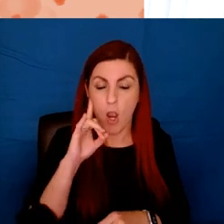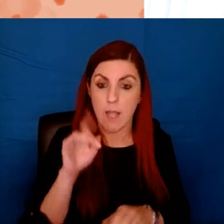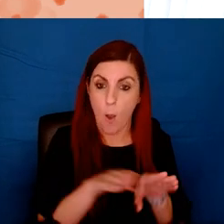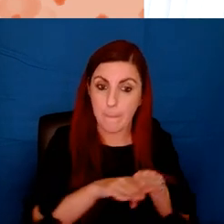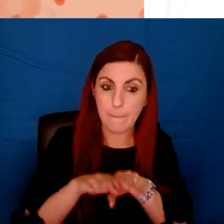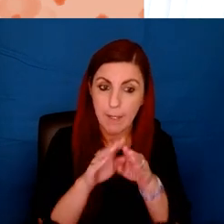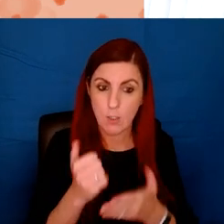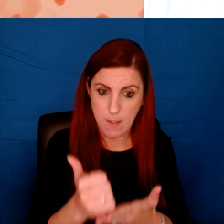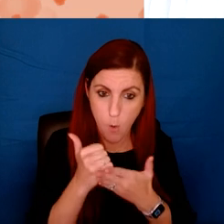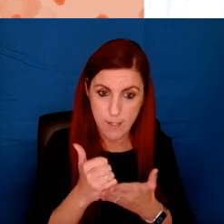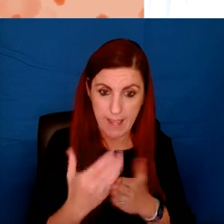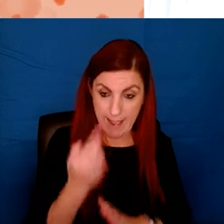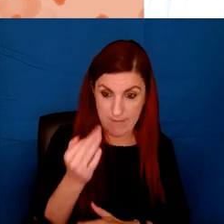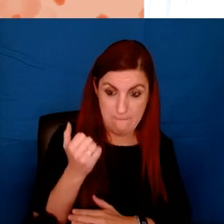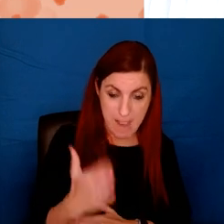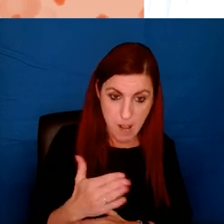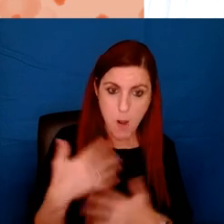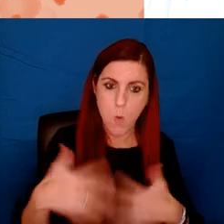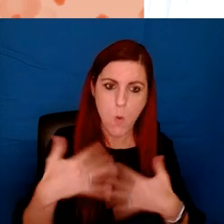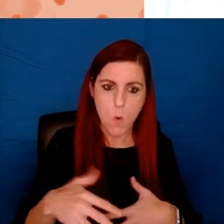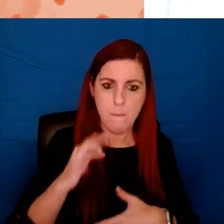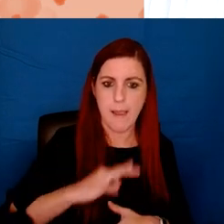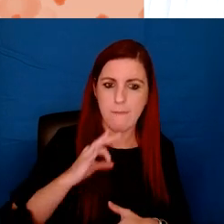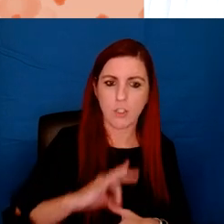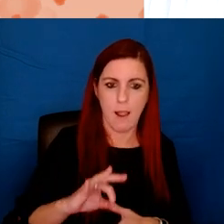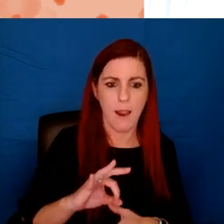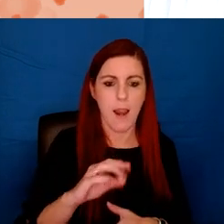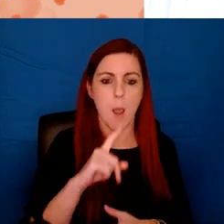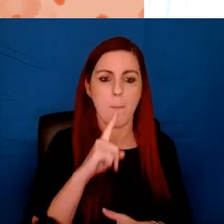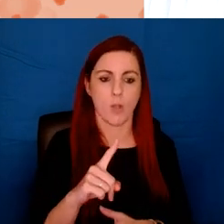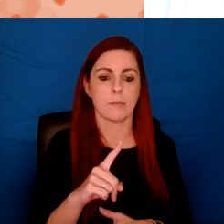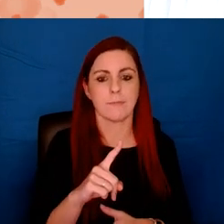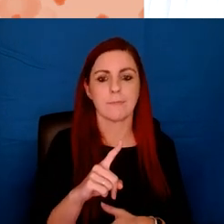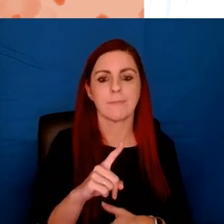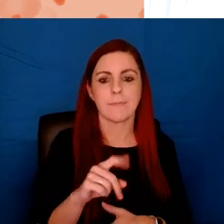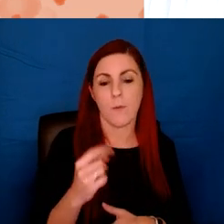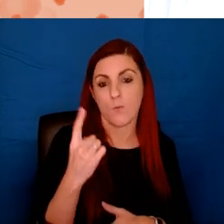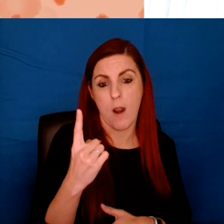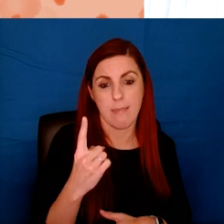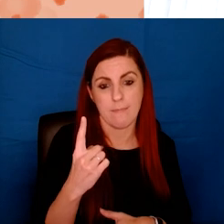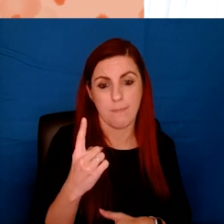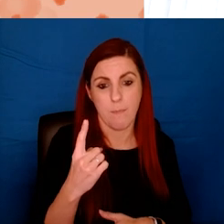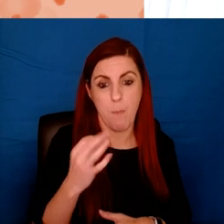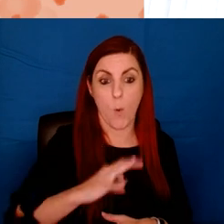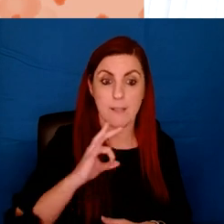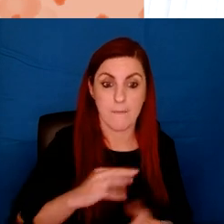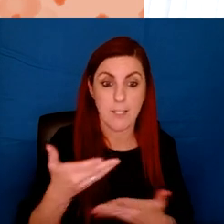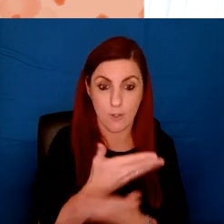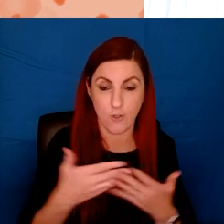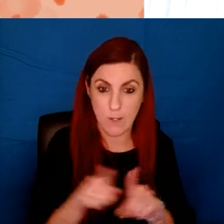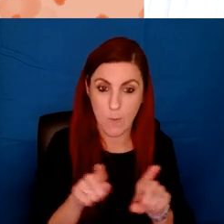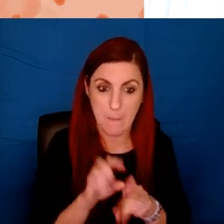peer support has been made available, it's extremely informal and very difficult to get, but so effective. And that was one of the bonuses of the